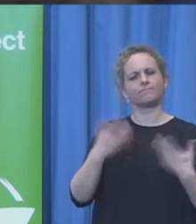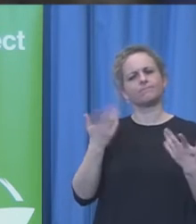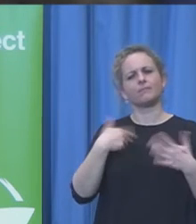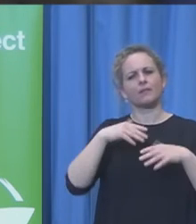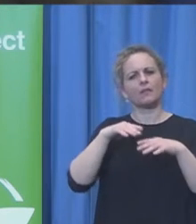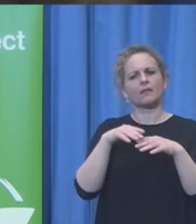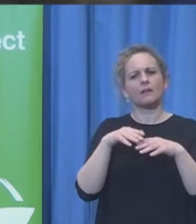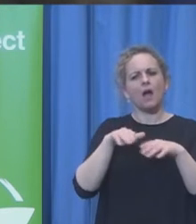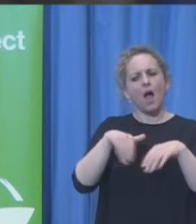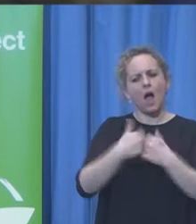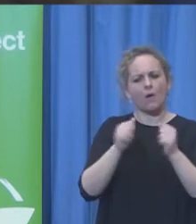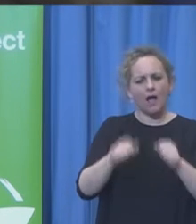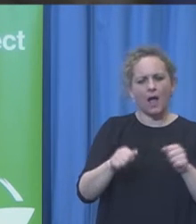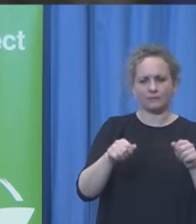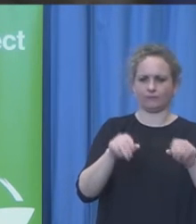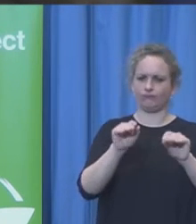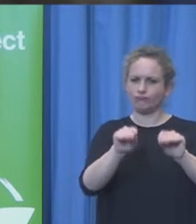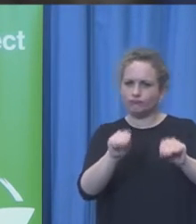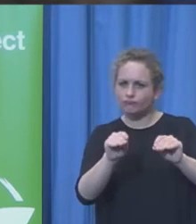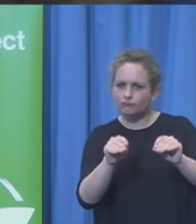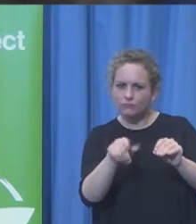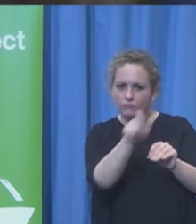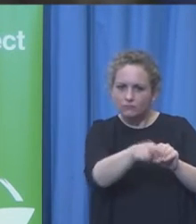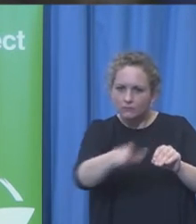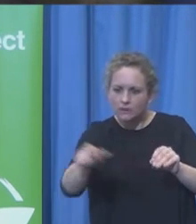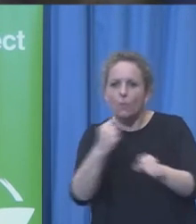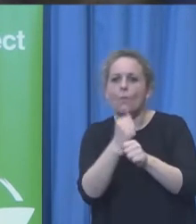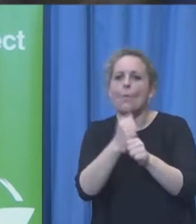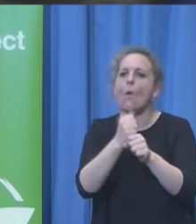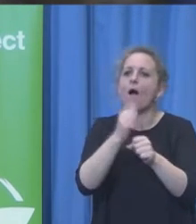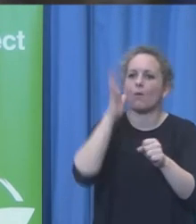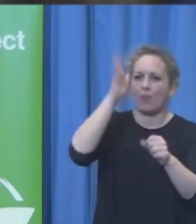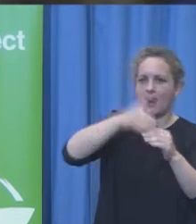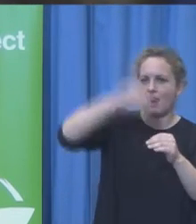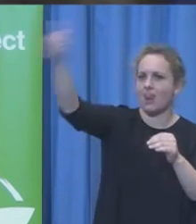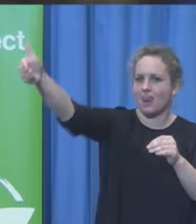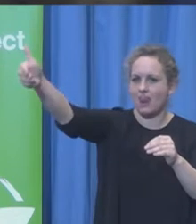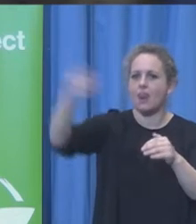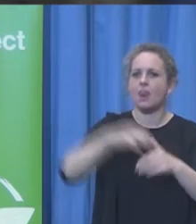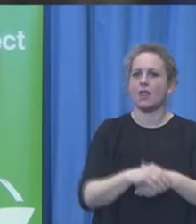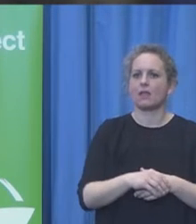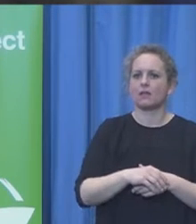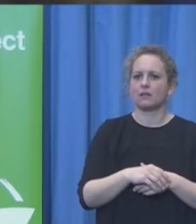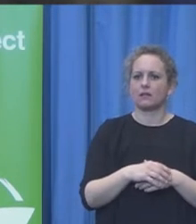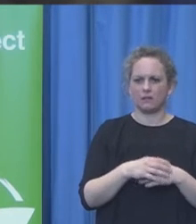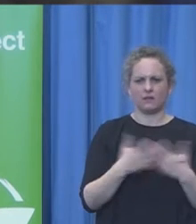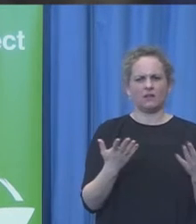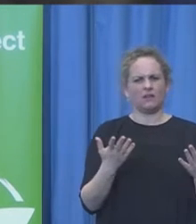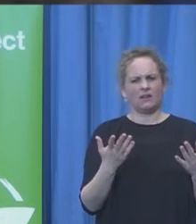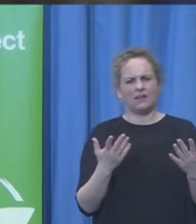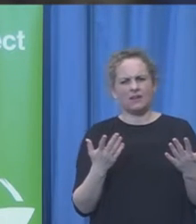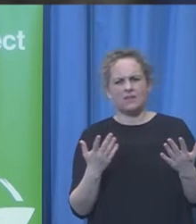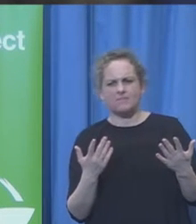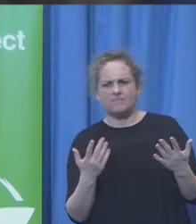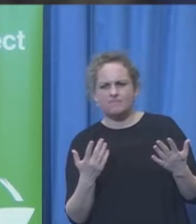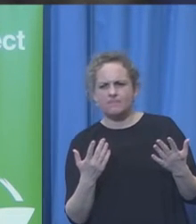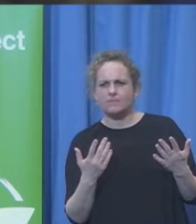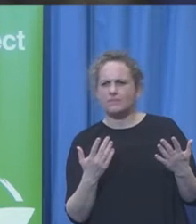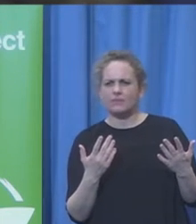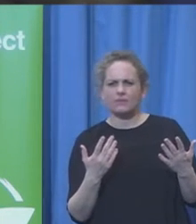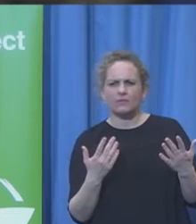In which level does vocational training begin in your country, in secondary school or in high school,